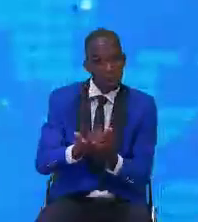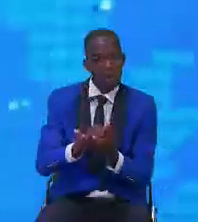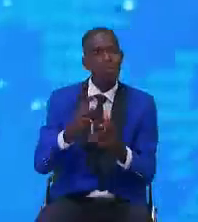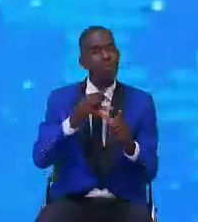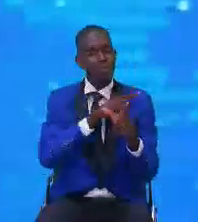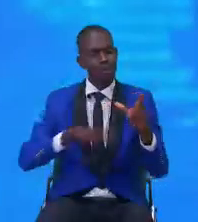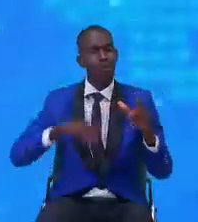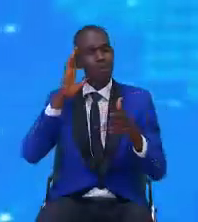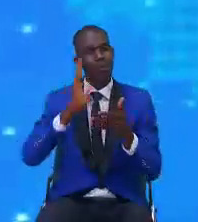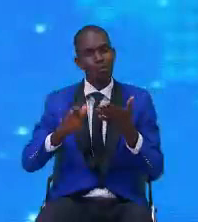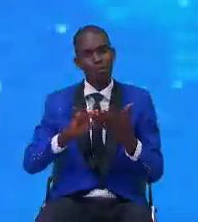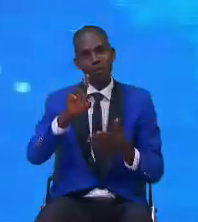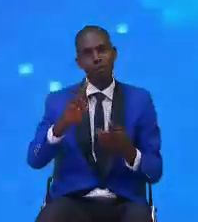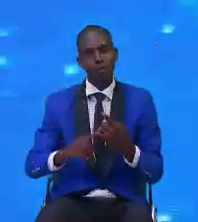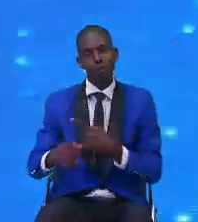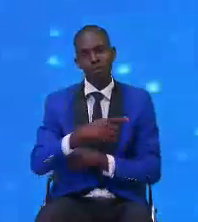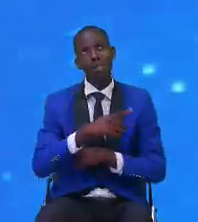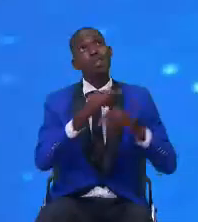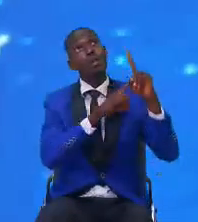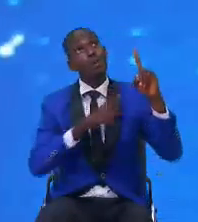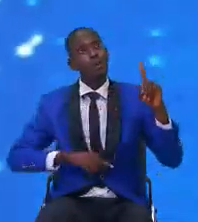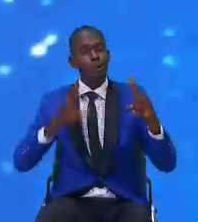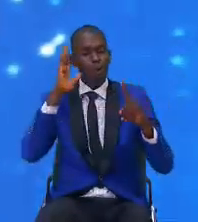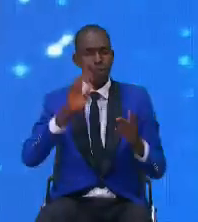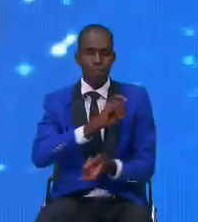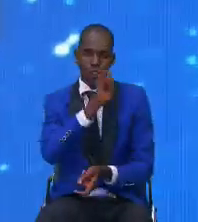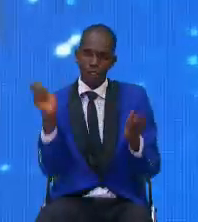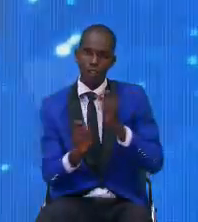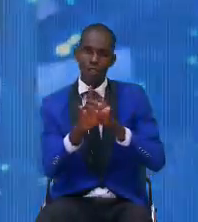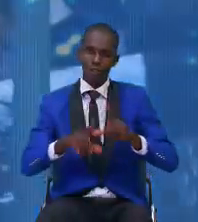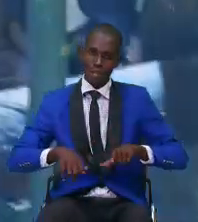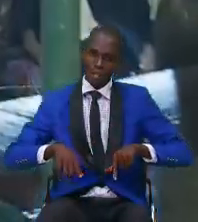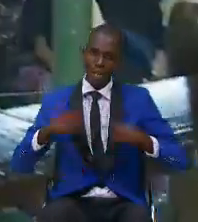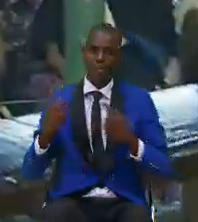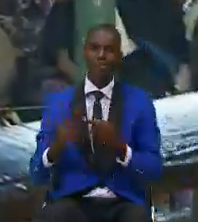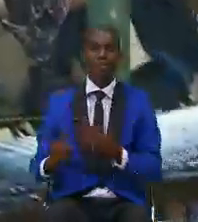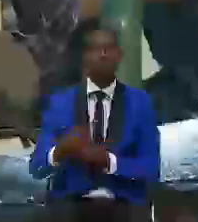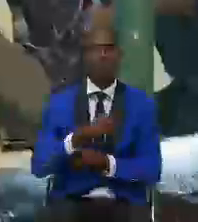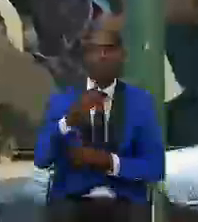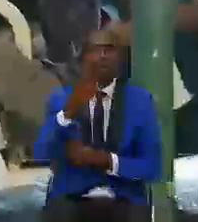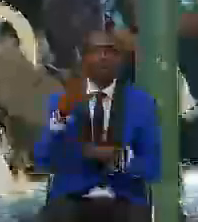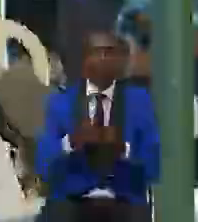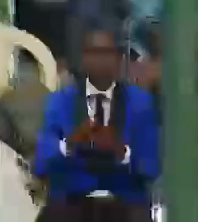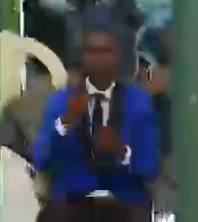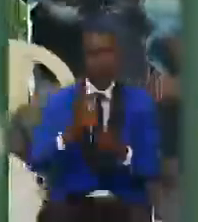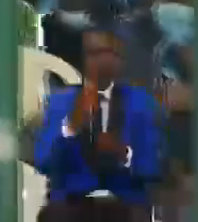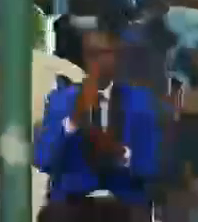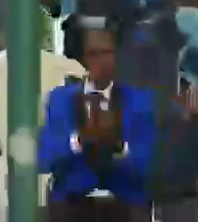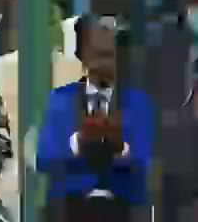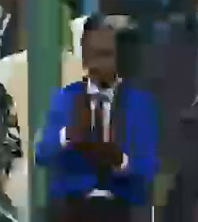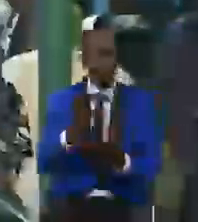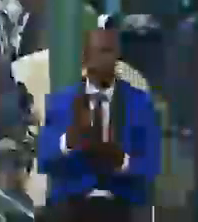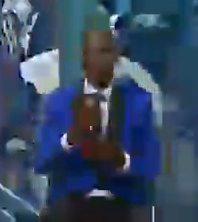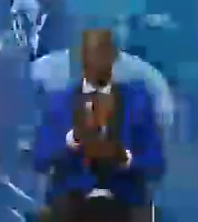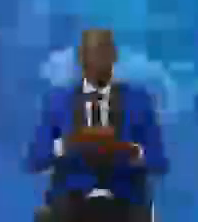humility? If you do that, the Lord will forgive you today. The Lord will turn your life around today. And